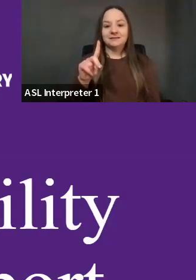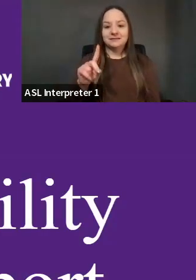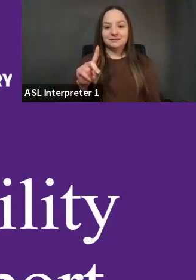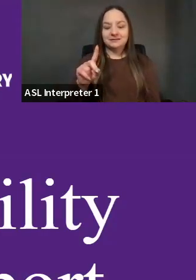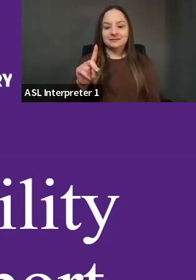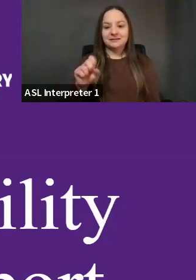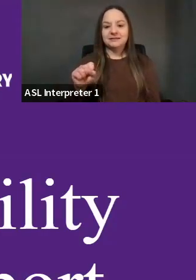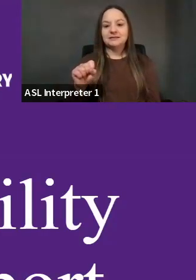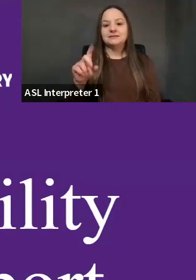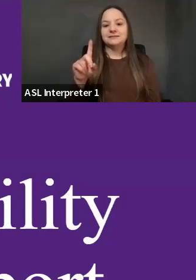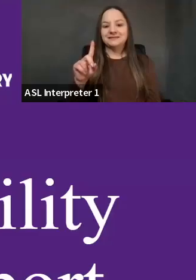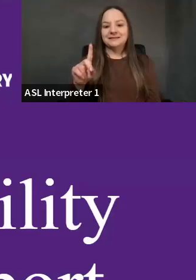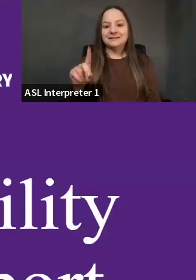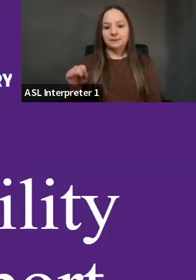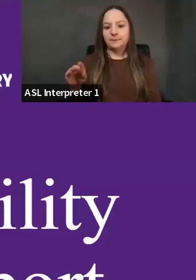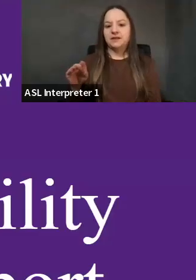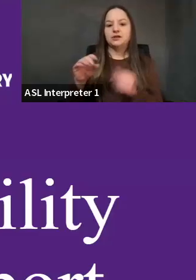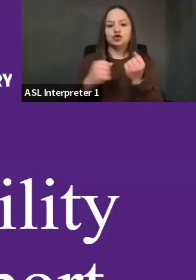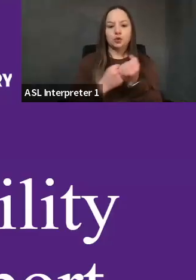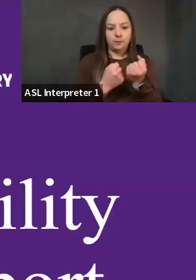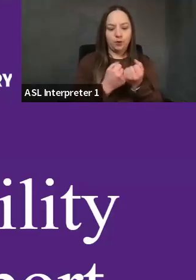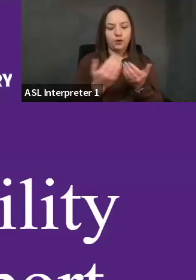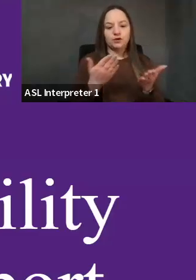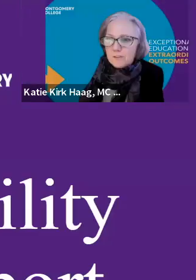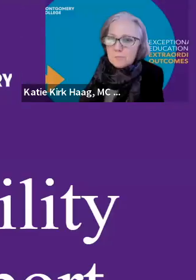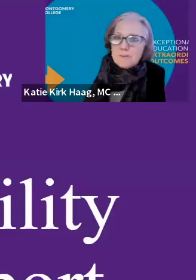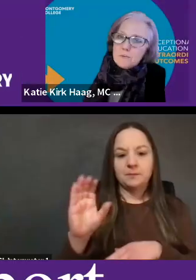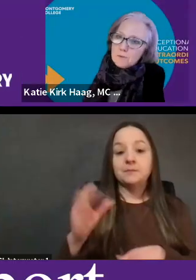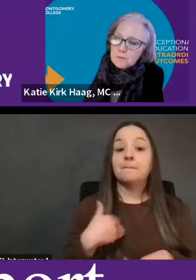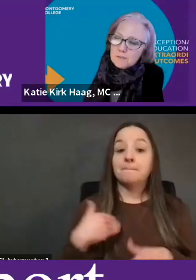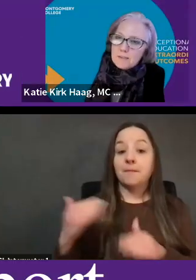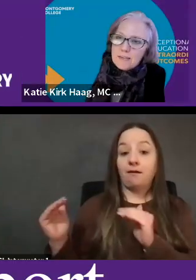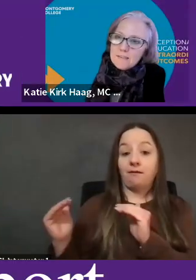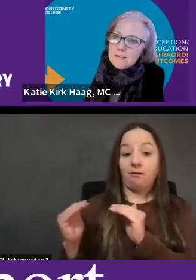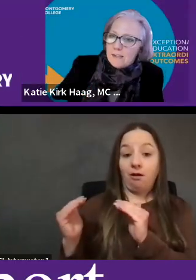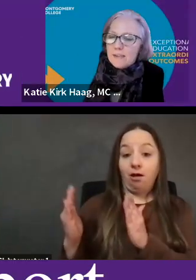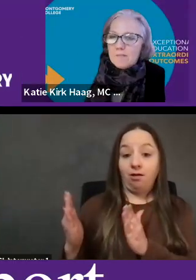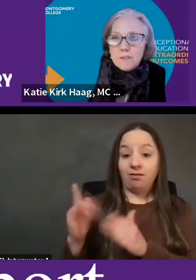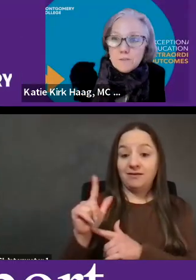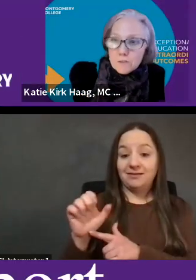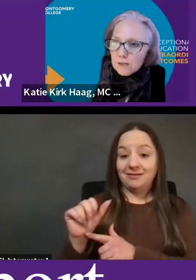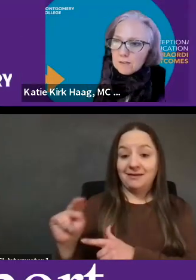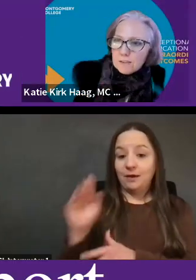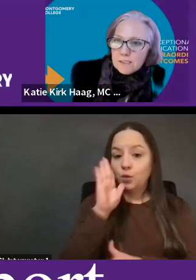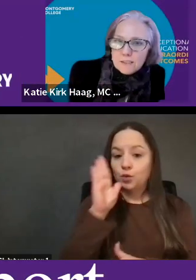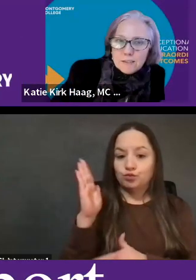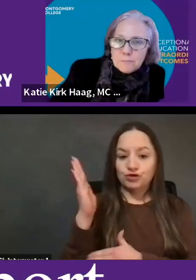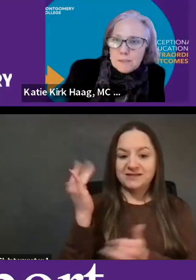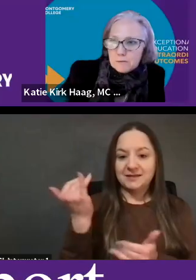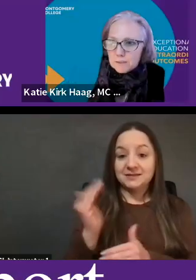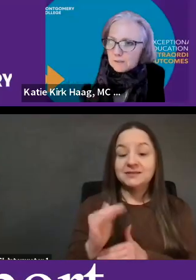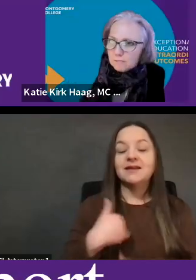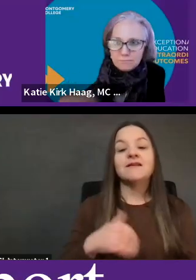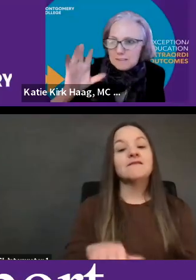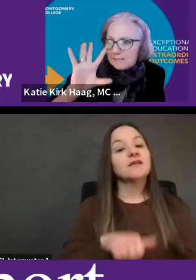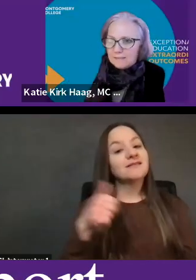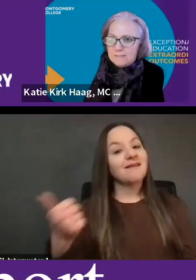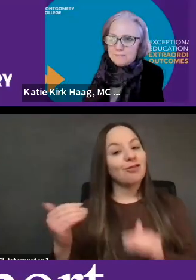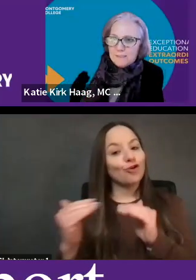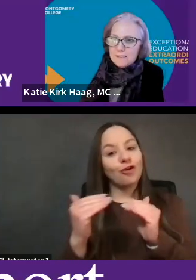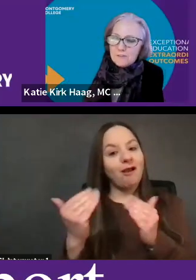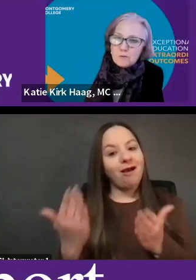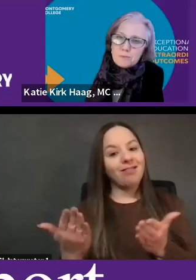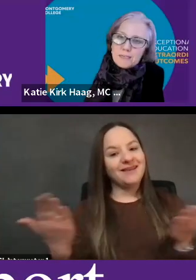at Montgomery College. My colleague Leanne is going to present with me tonight, and I have another colleague out there